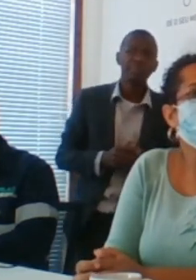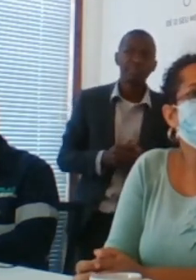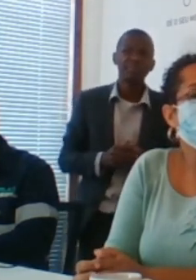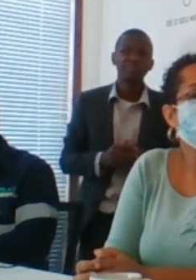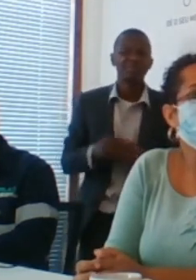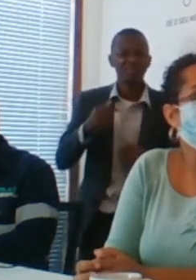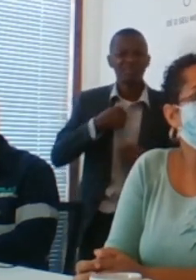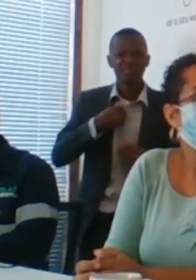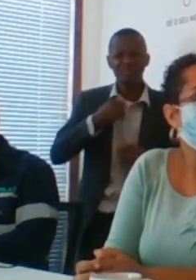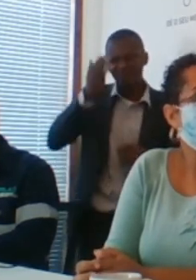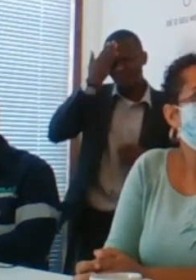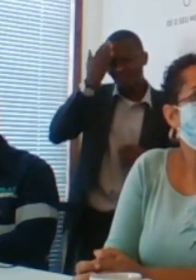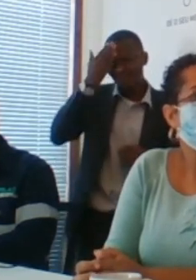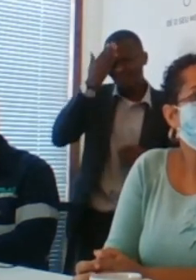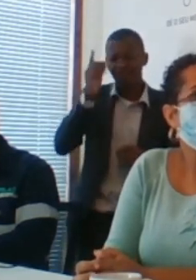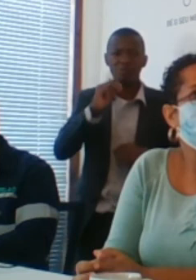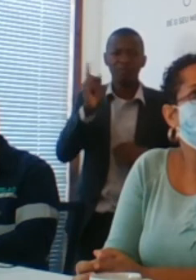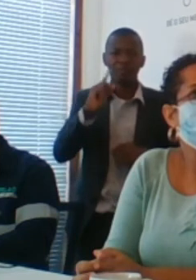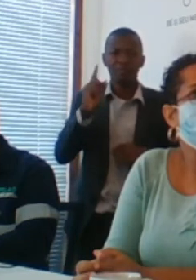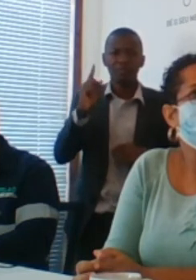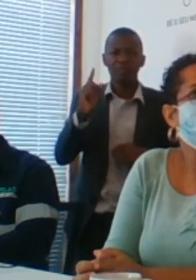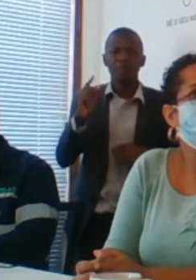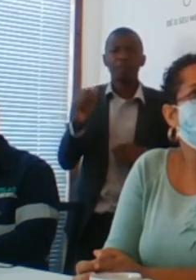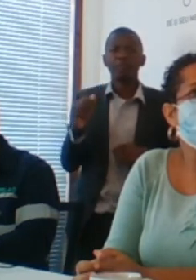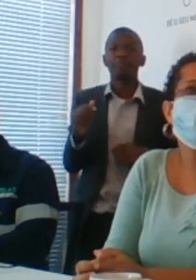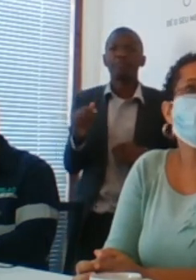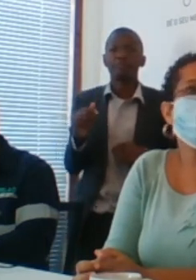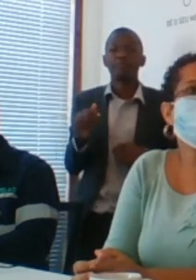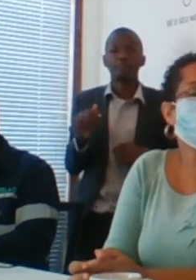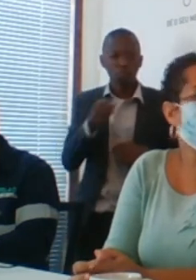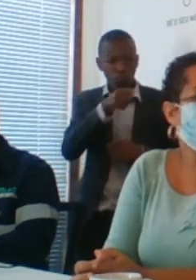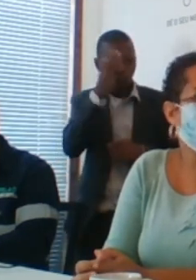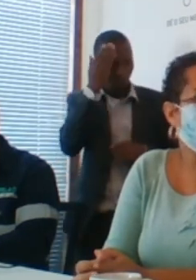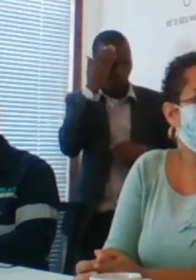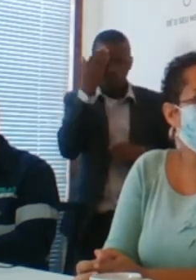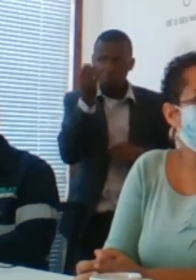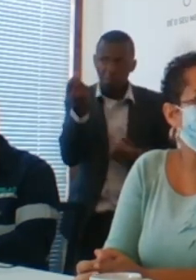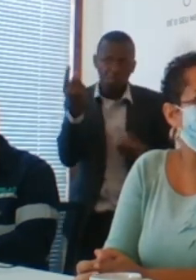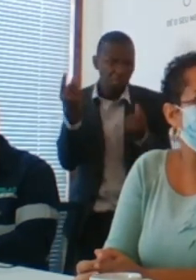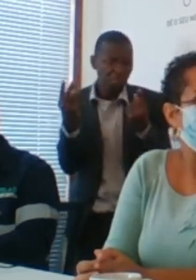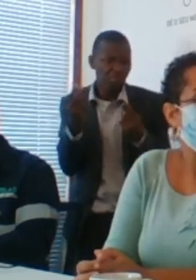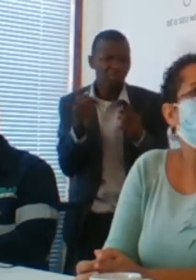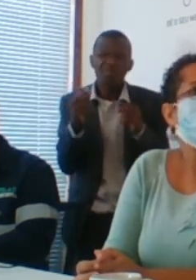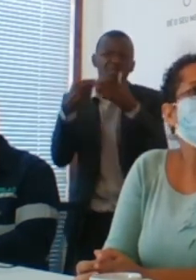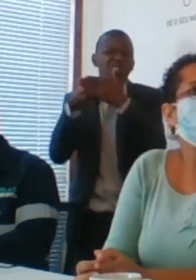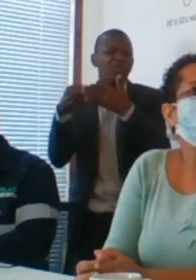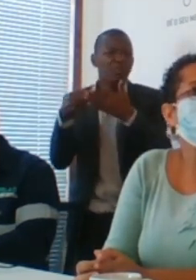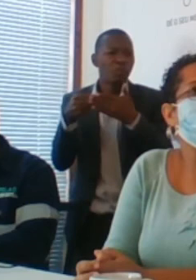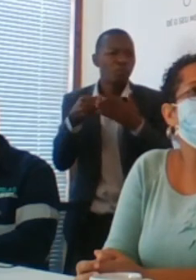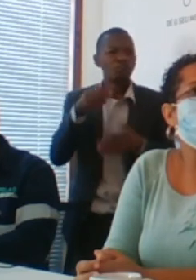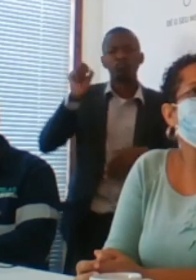I don't know whether we're talking about organizations. Do you know any by name? Oh, yes.